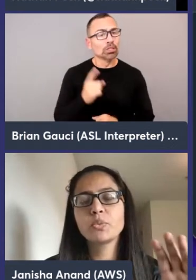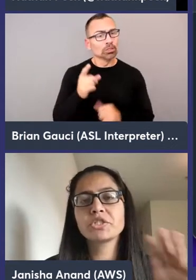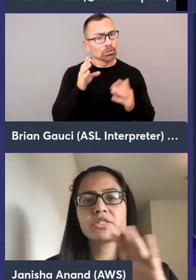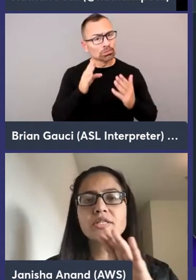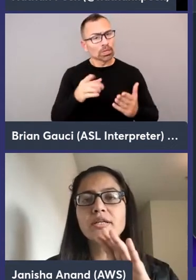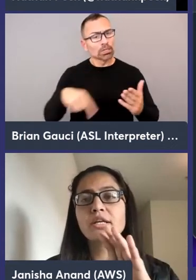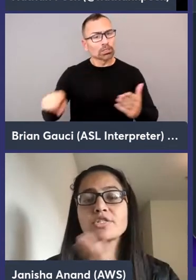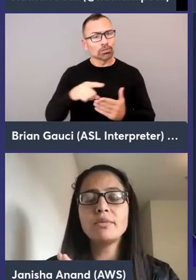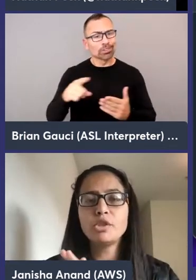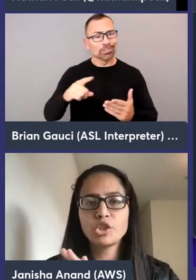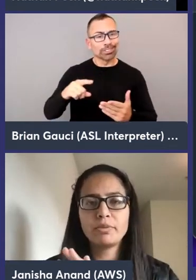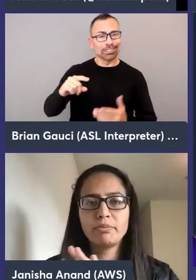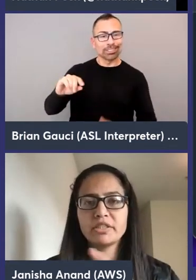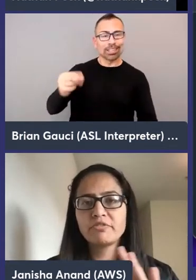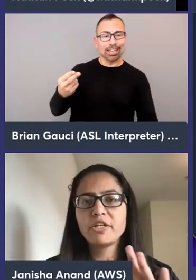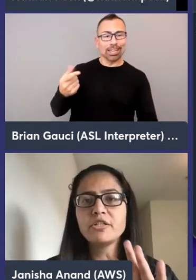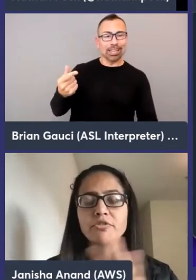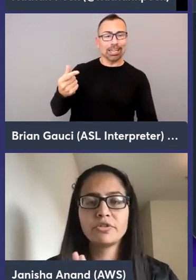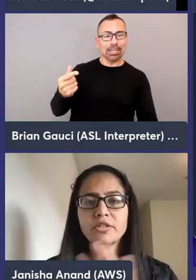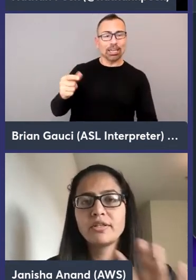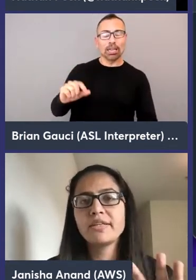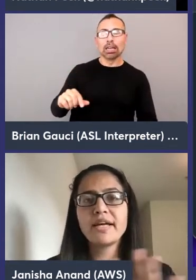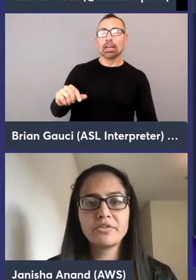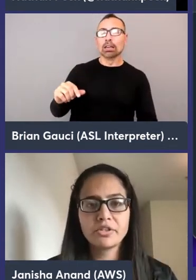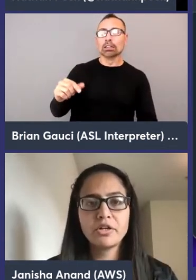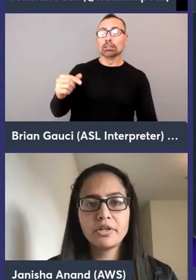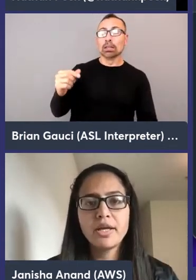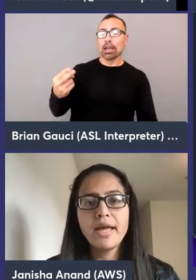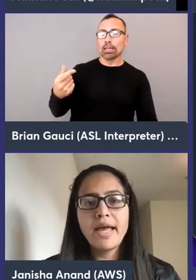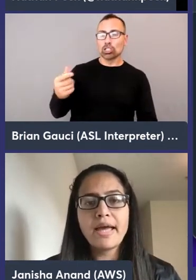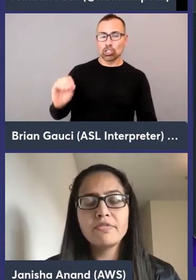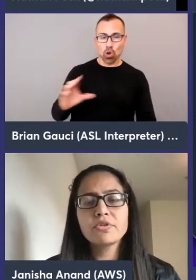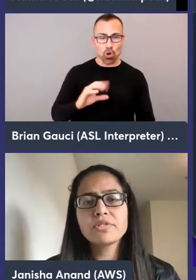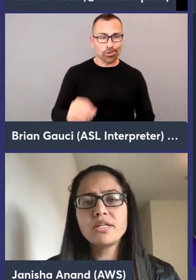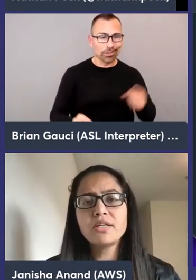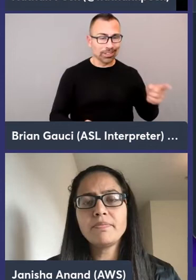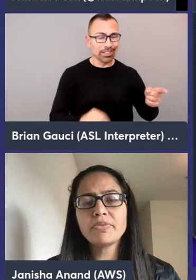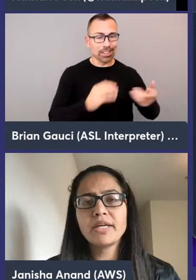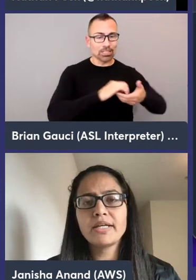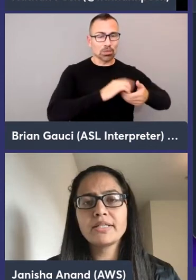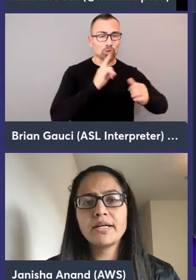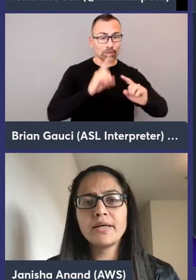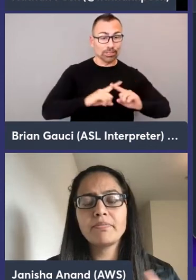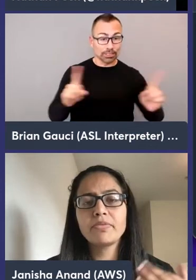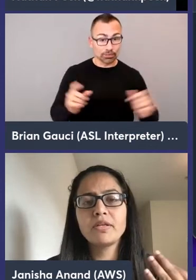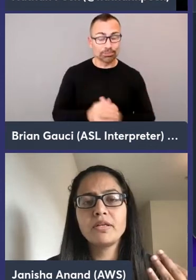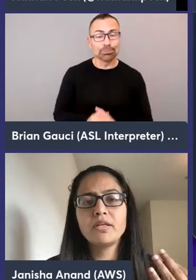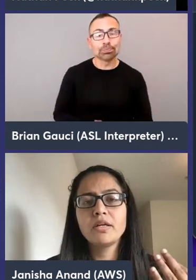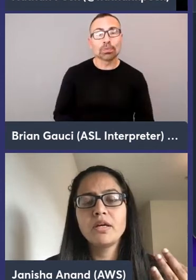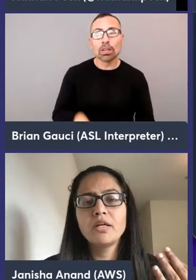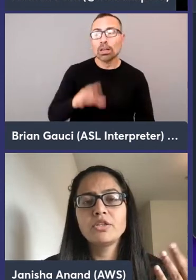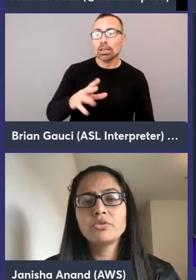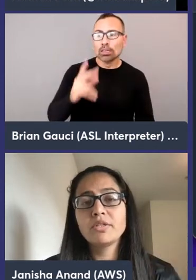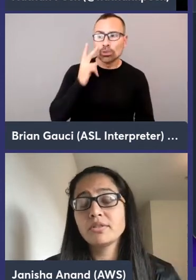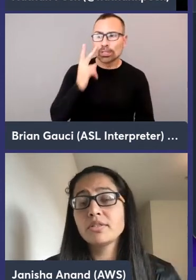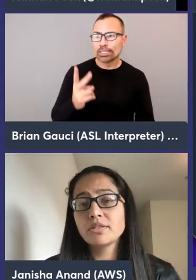built versus an Ensemble job are built are very different in that regard. And if you see that the